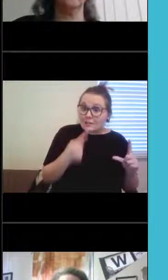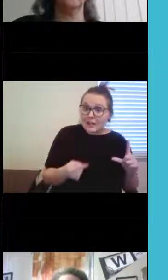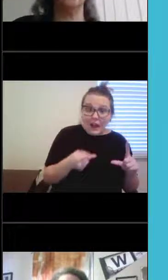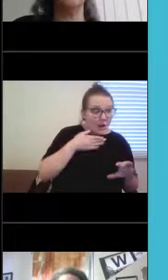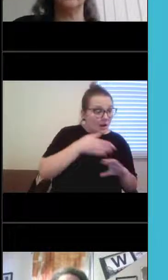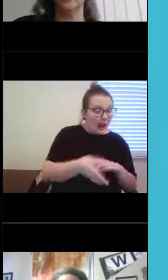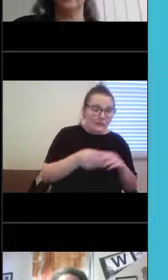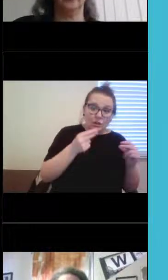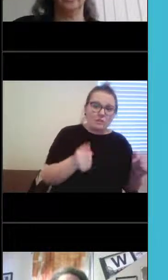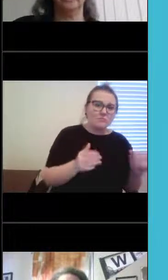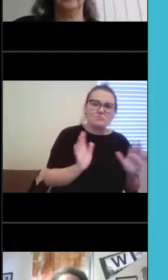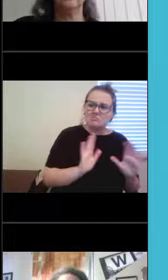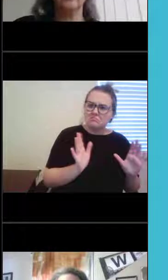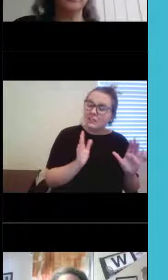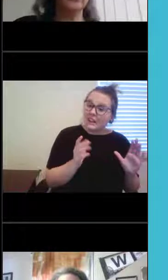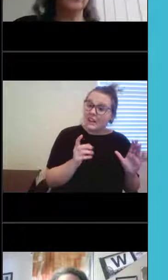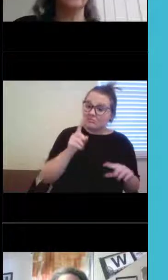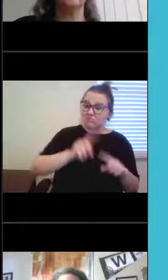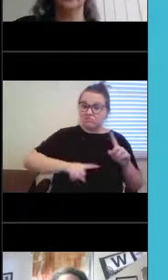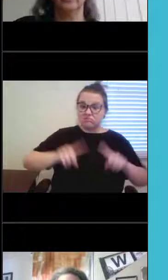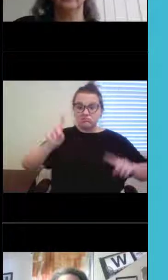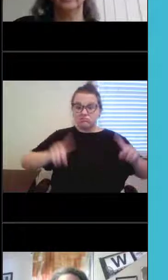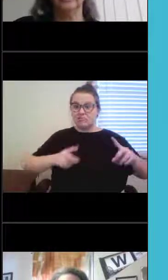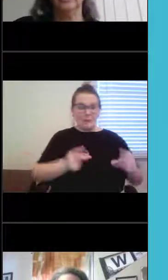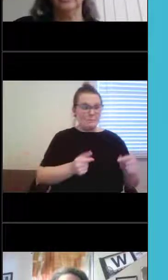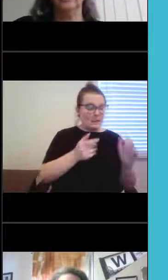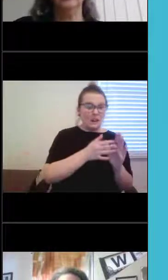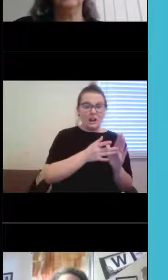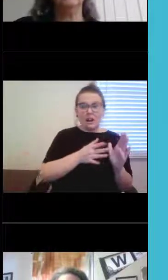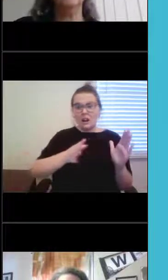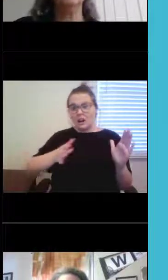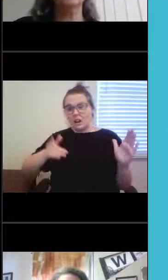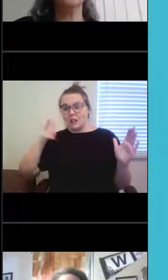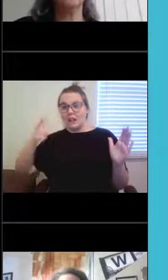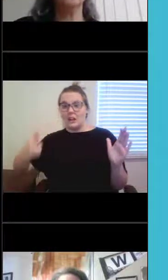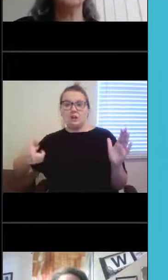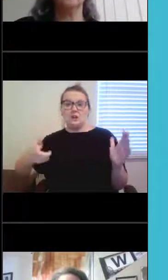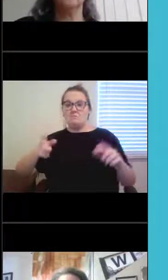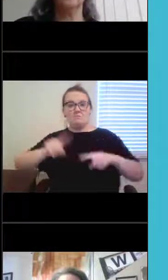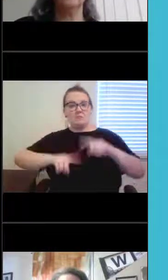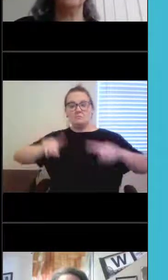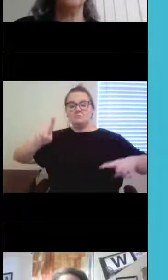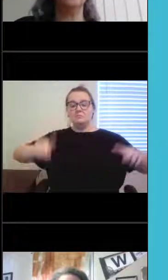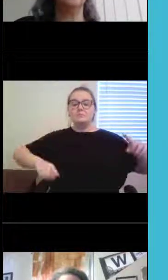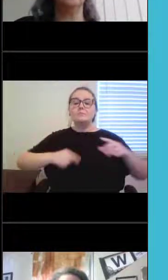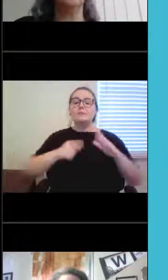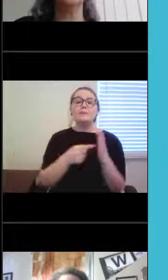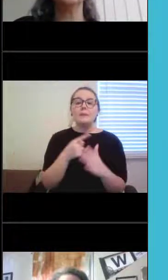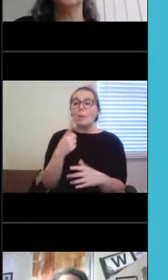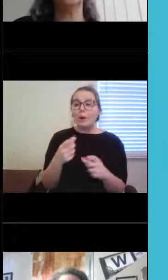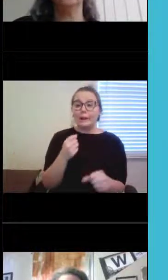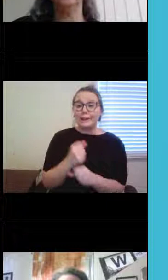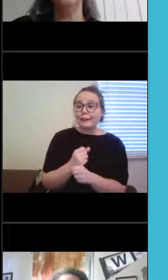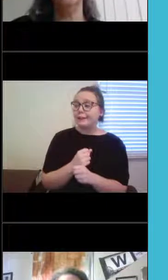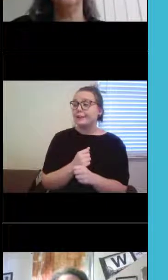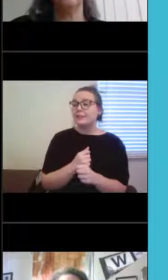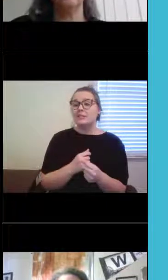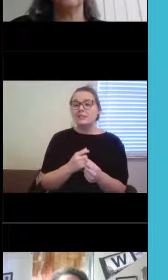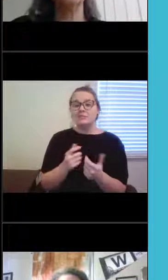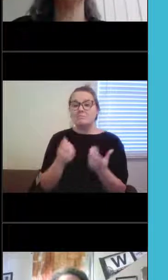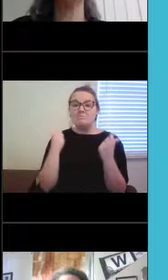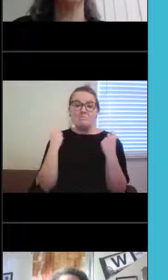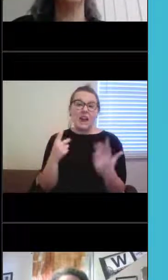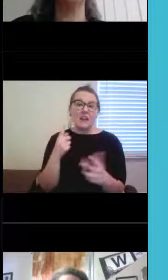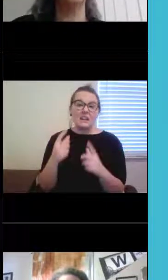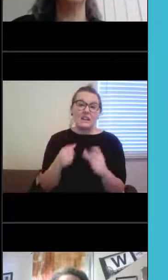afterwards, weeks or even months afterwards. Some do, but some don't. And then sometimes, you know, it's within a year, and then others, it can be many